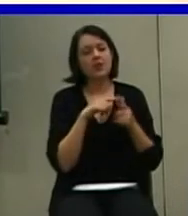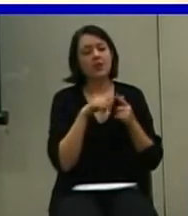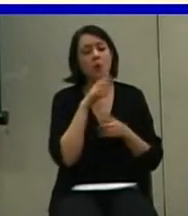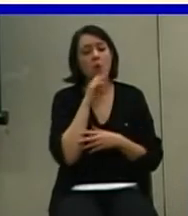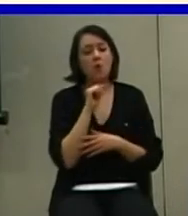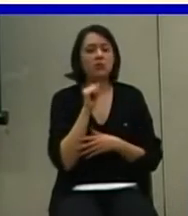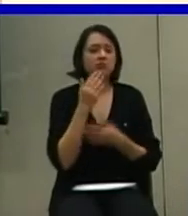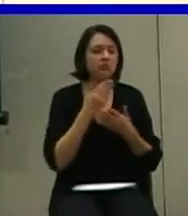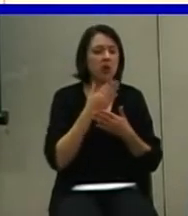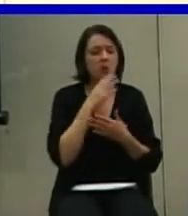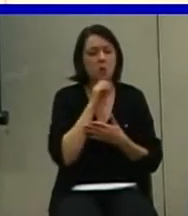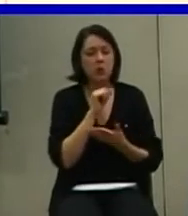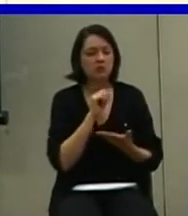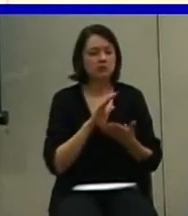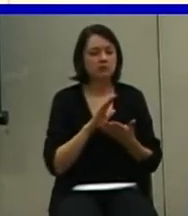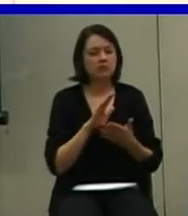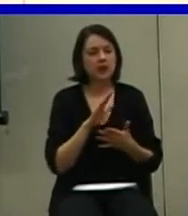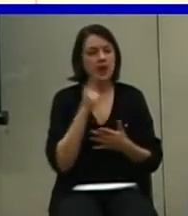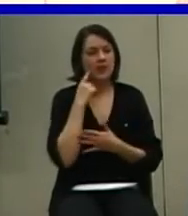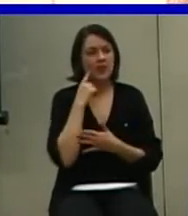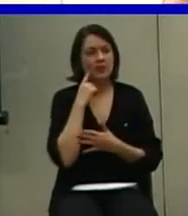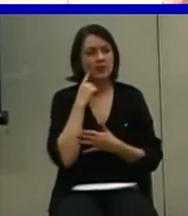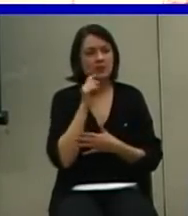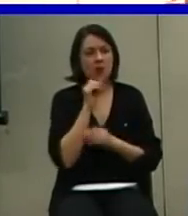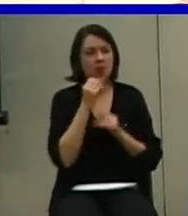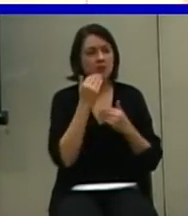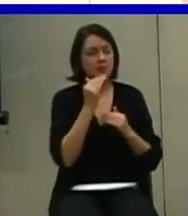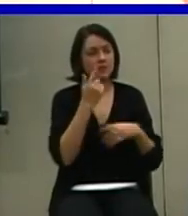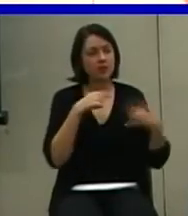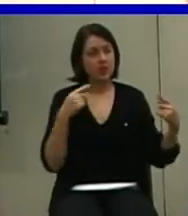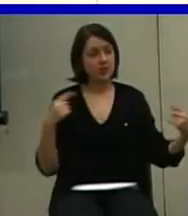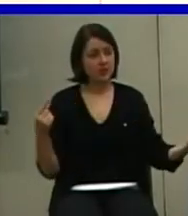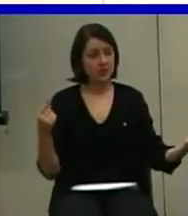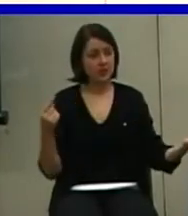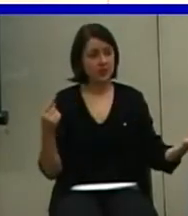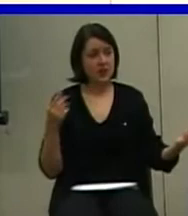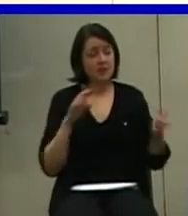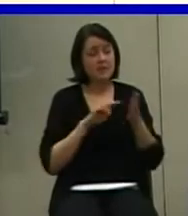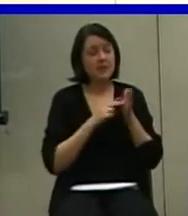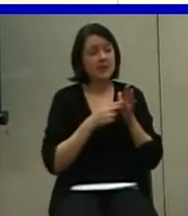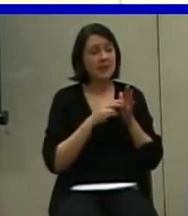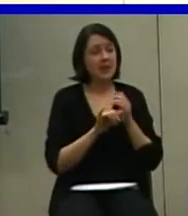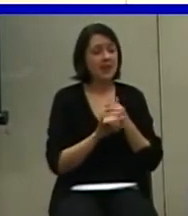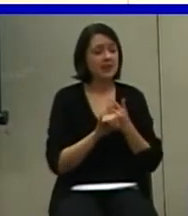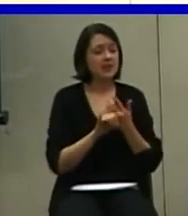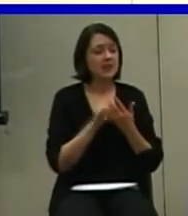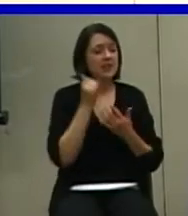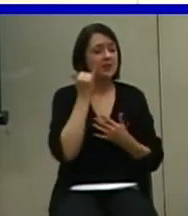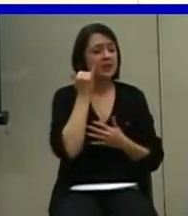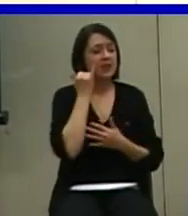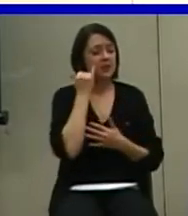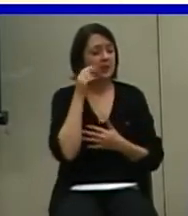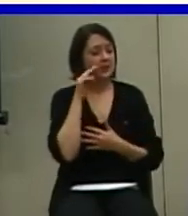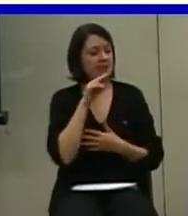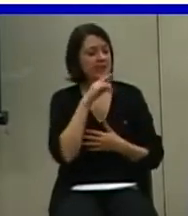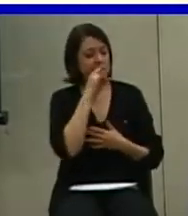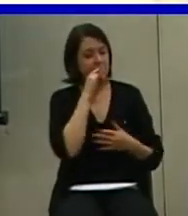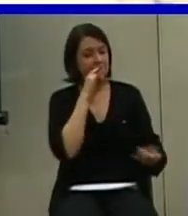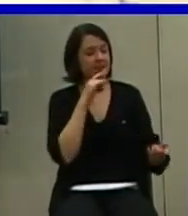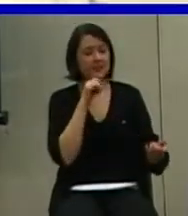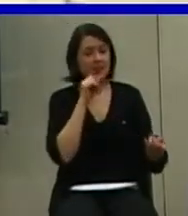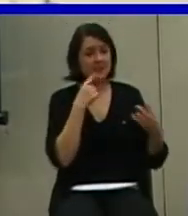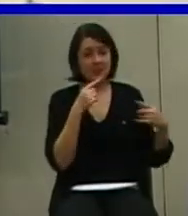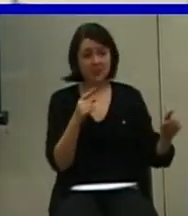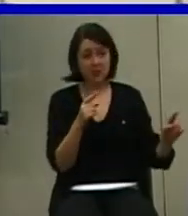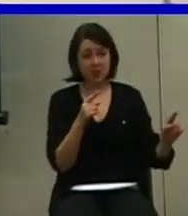orangey darkish zone. I think there are unlimited variations. And what that means is, when we see a kid for whom it's not